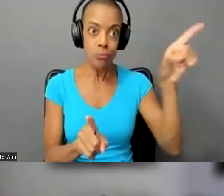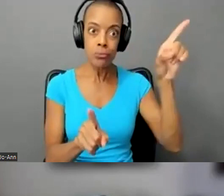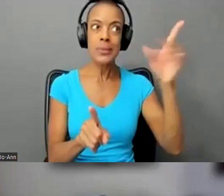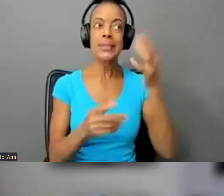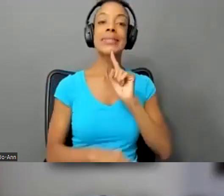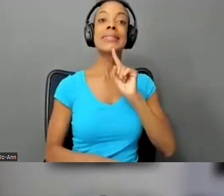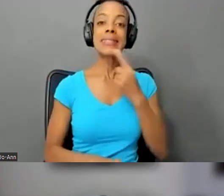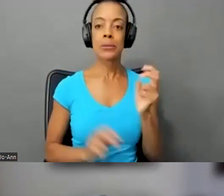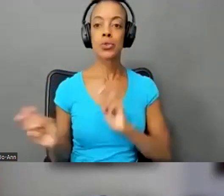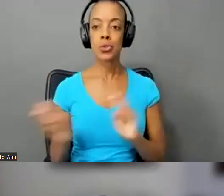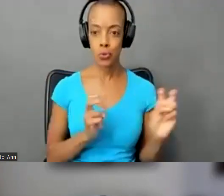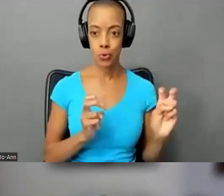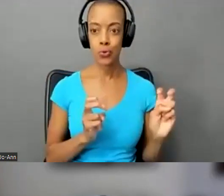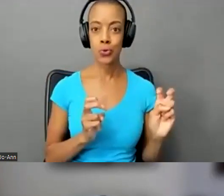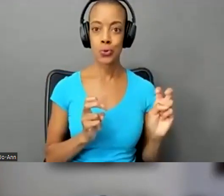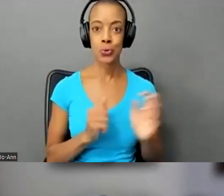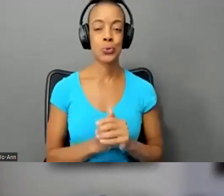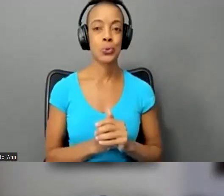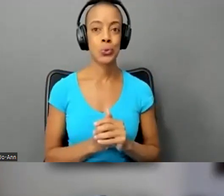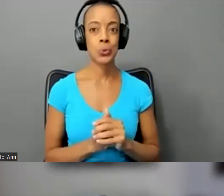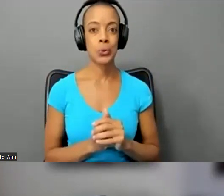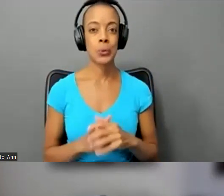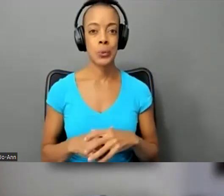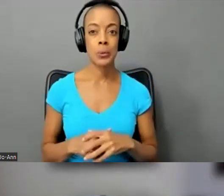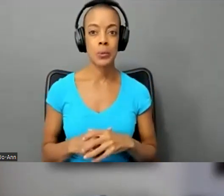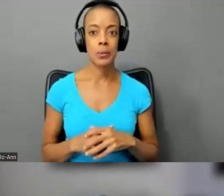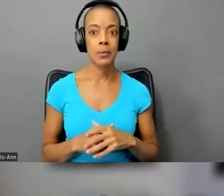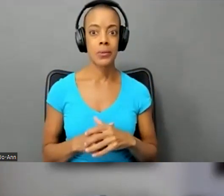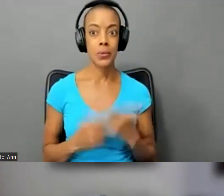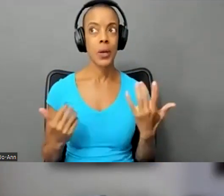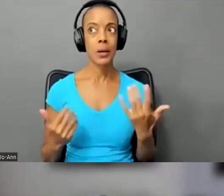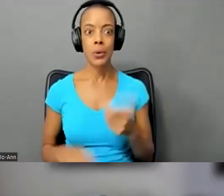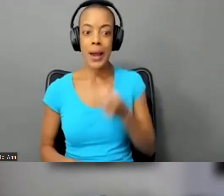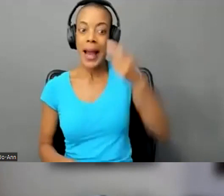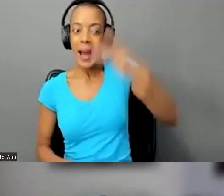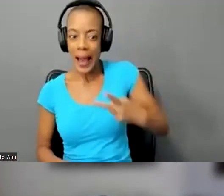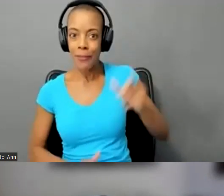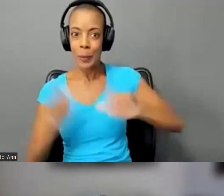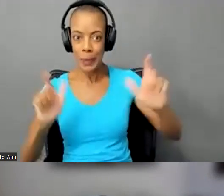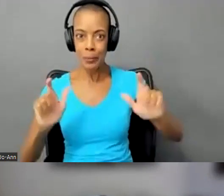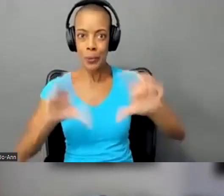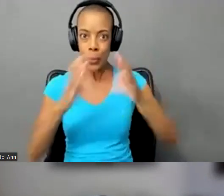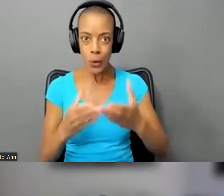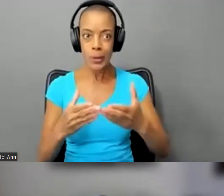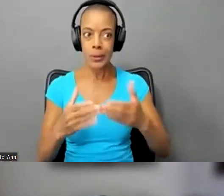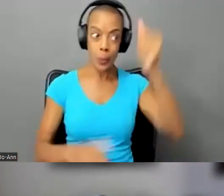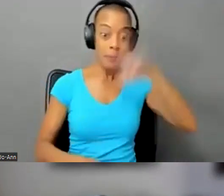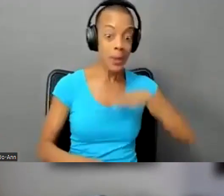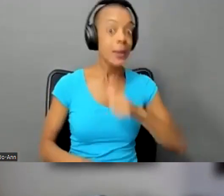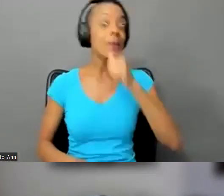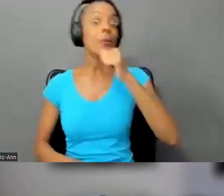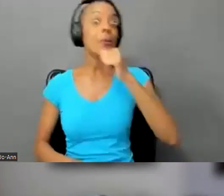I know Shari introduced herself, you know, she said, we're half the population, and, you know, we deserve to be heard. And I